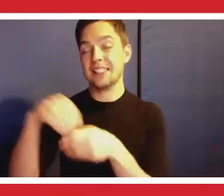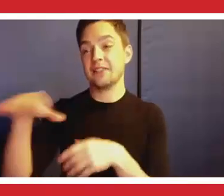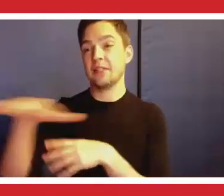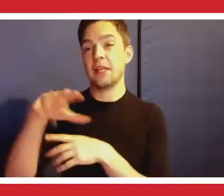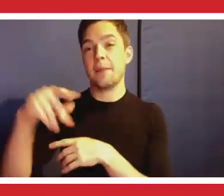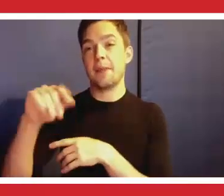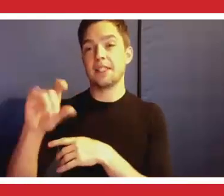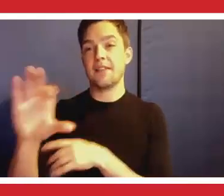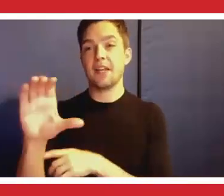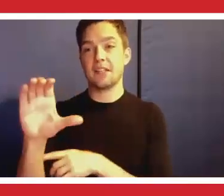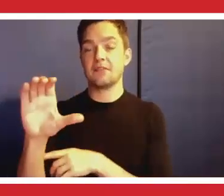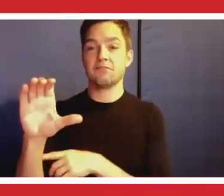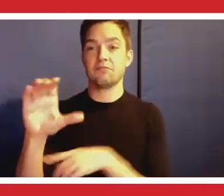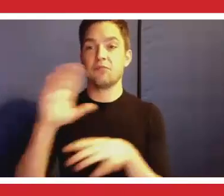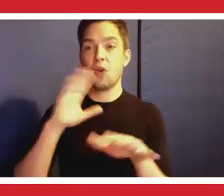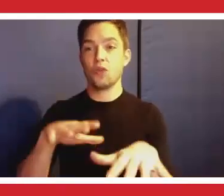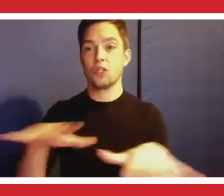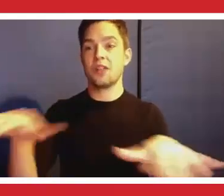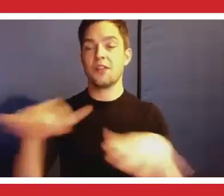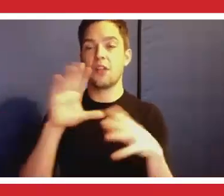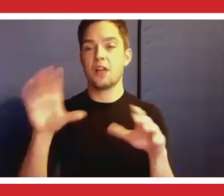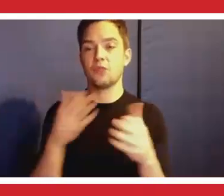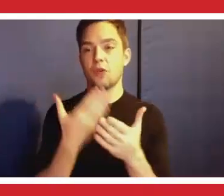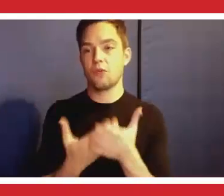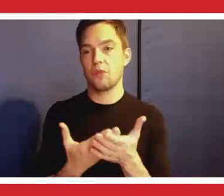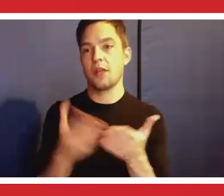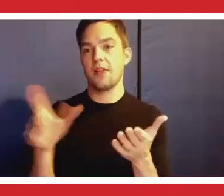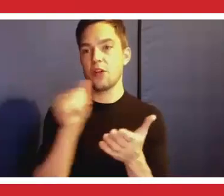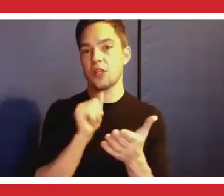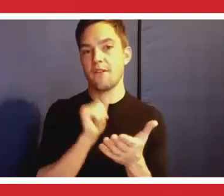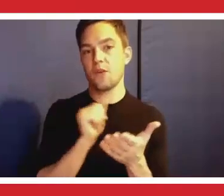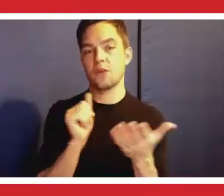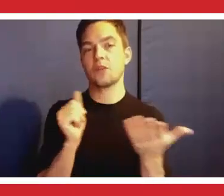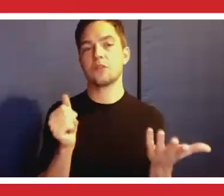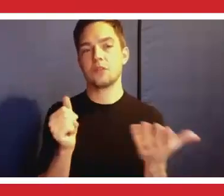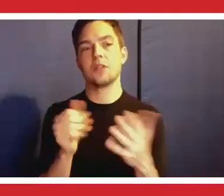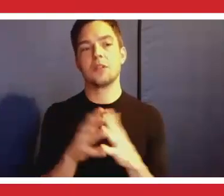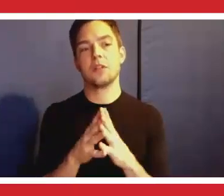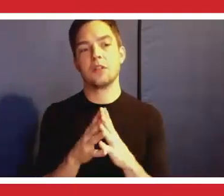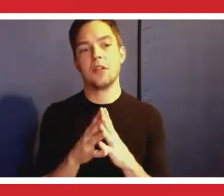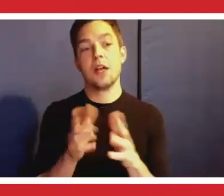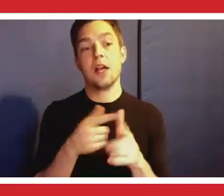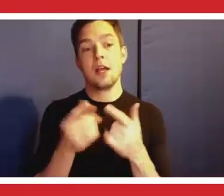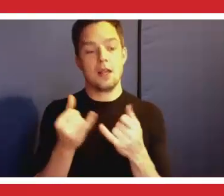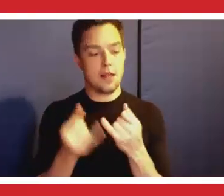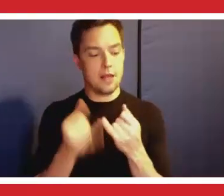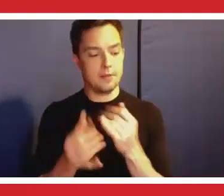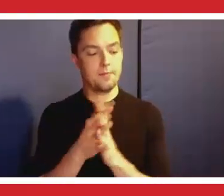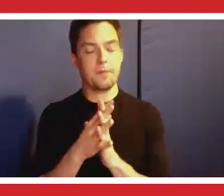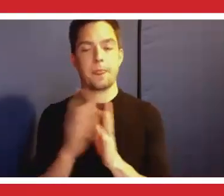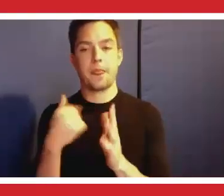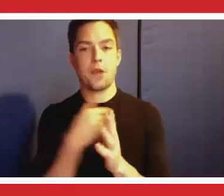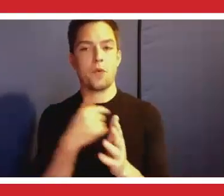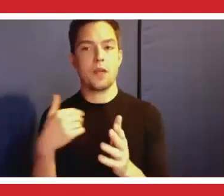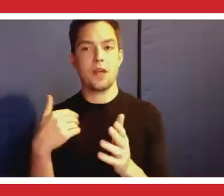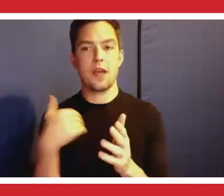not going so well. They are suffering. And then last, we have Africa